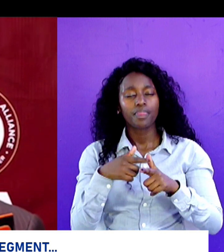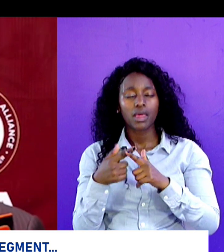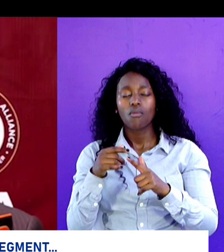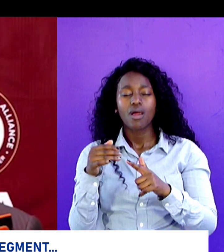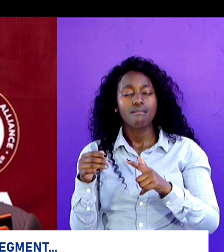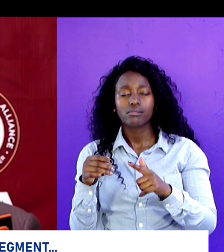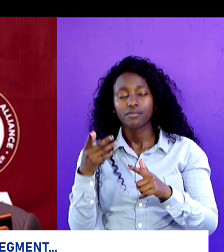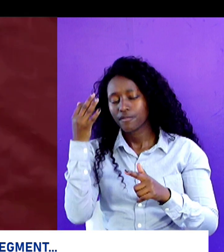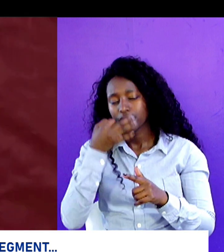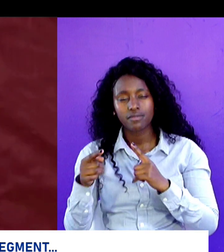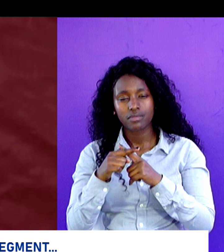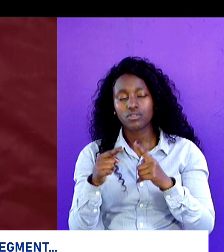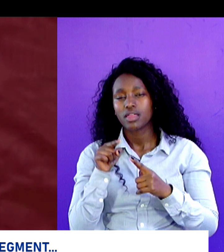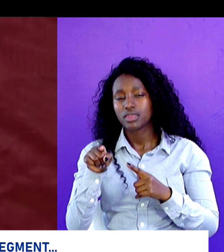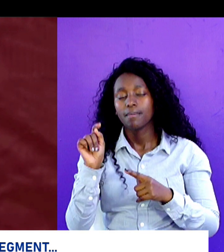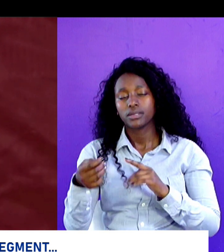and it must end.